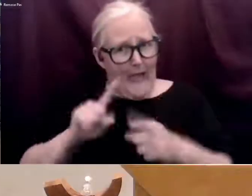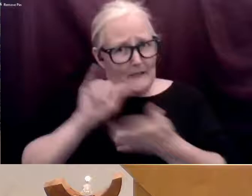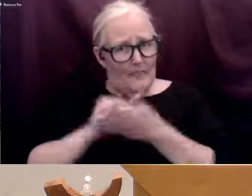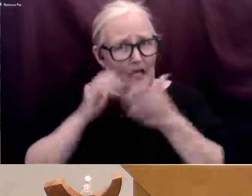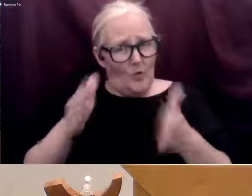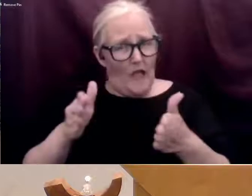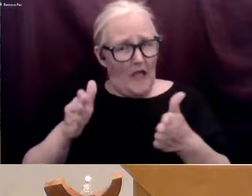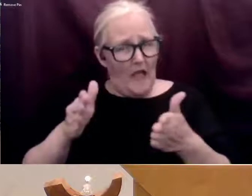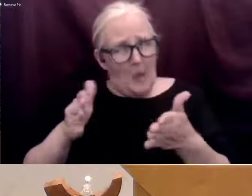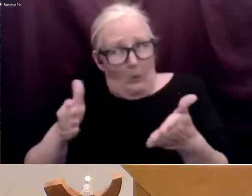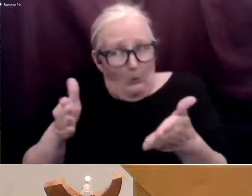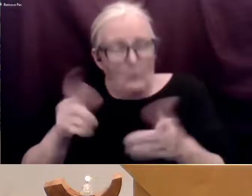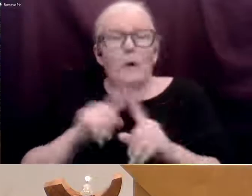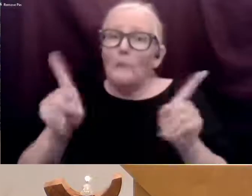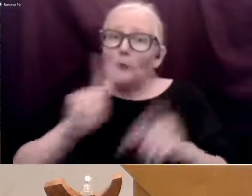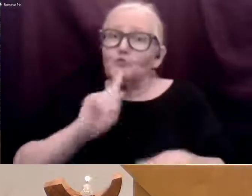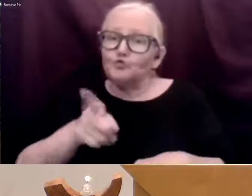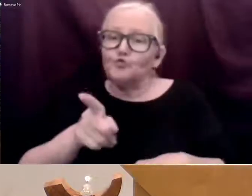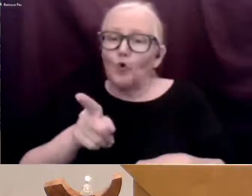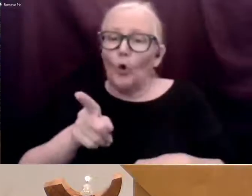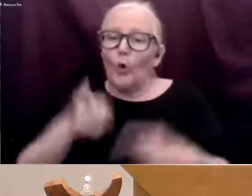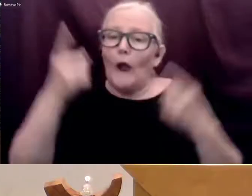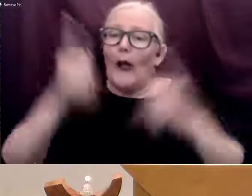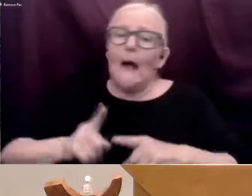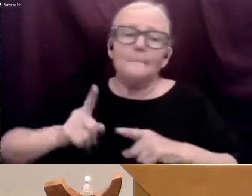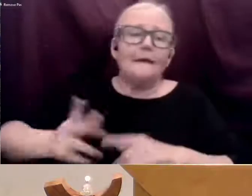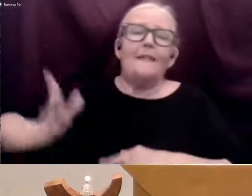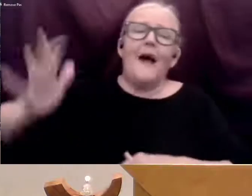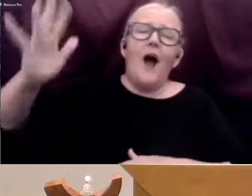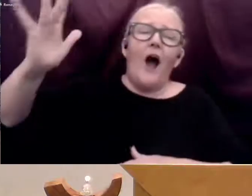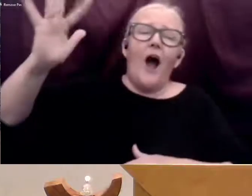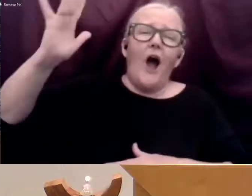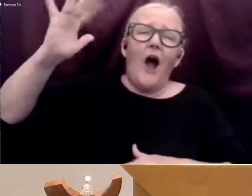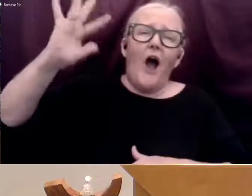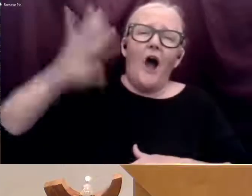long ago and far away,